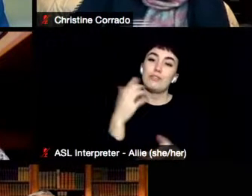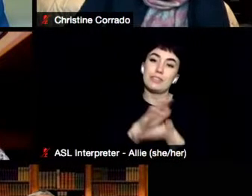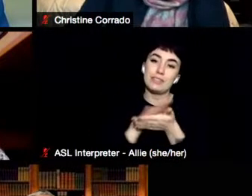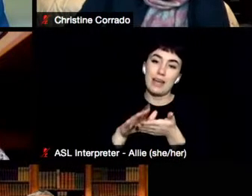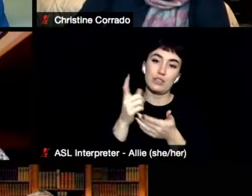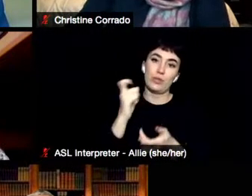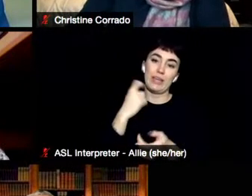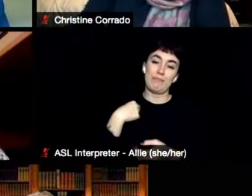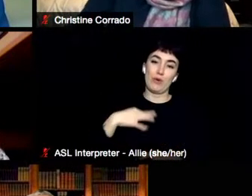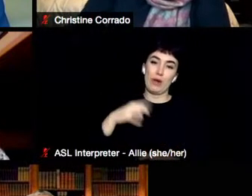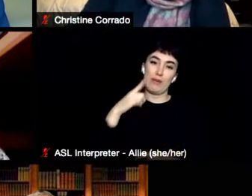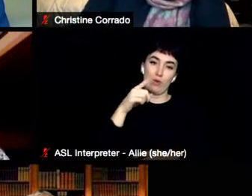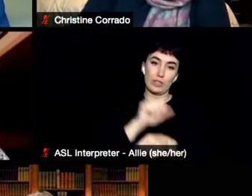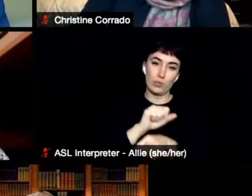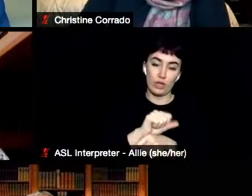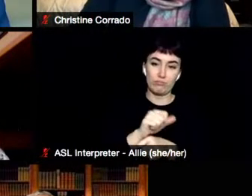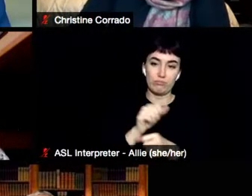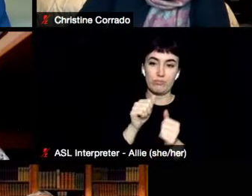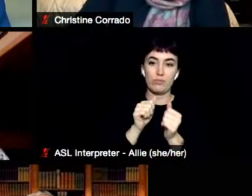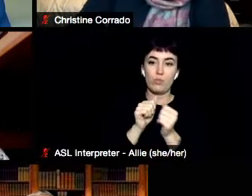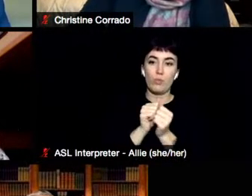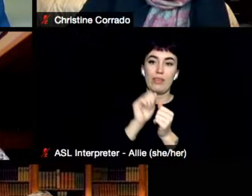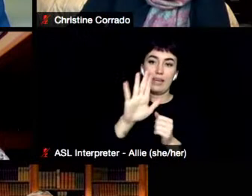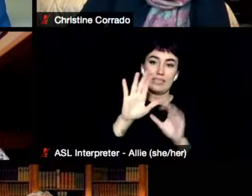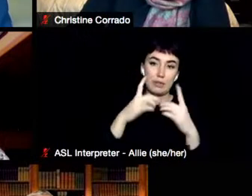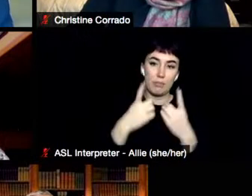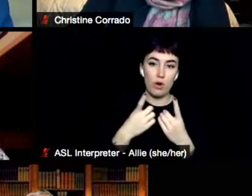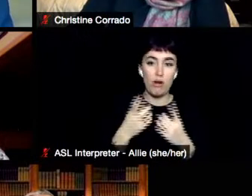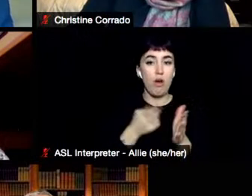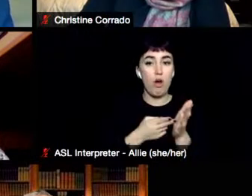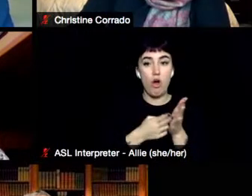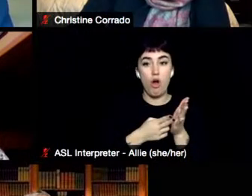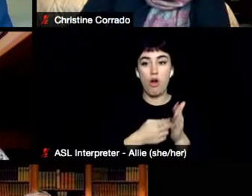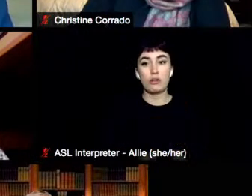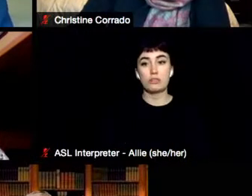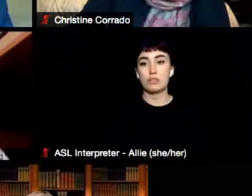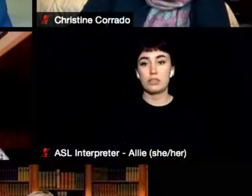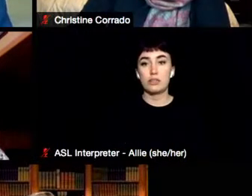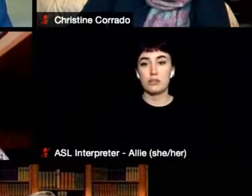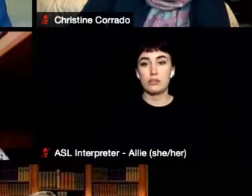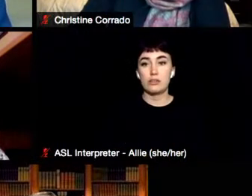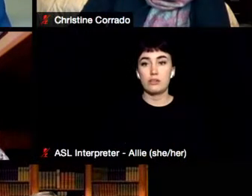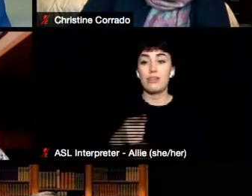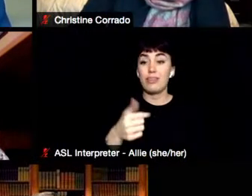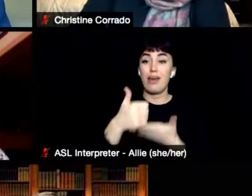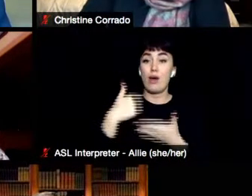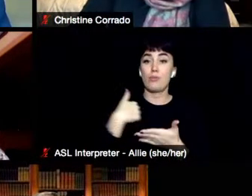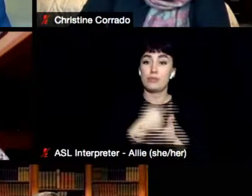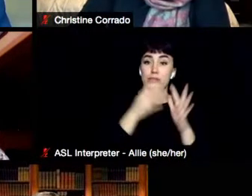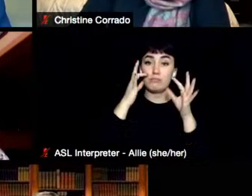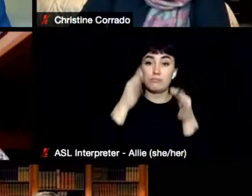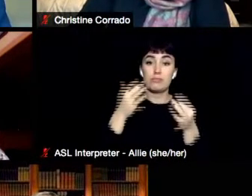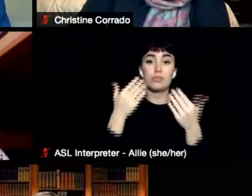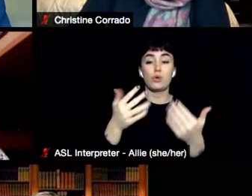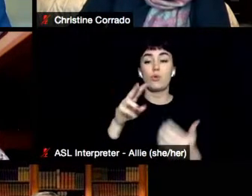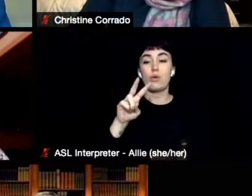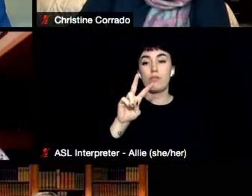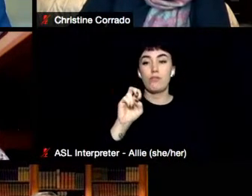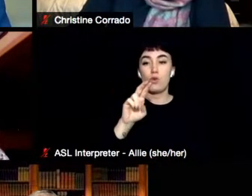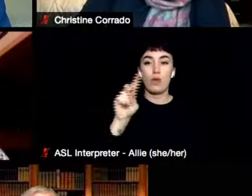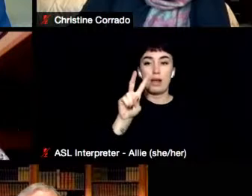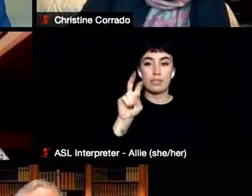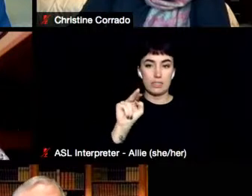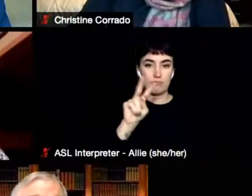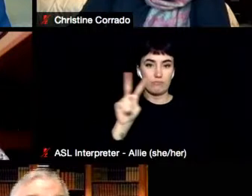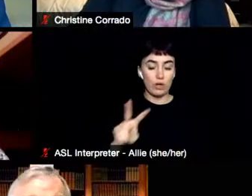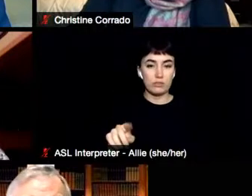credit for this. We worked with his department, and honestly, they helped us make the decision to go with Verizon.